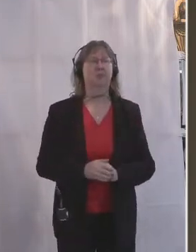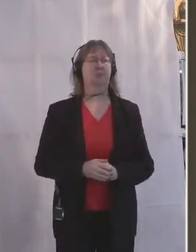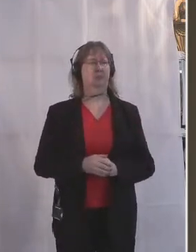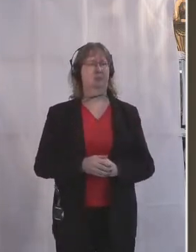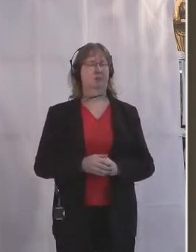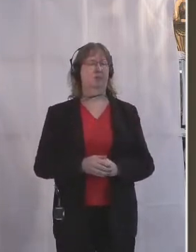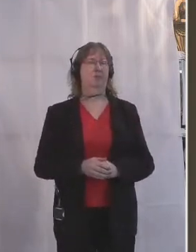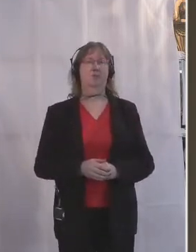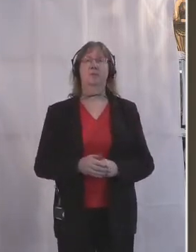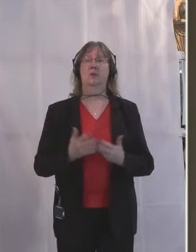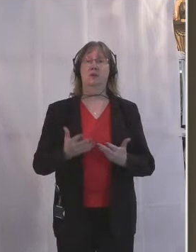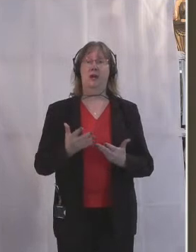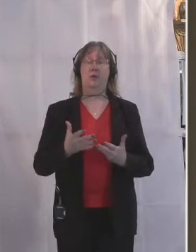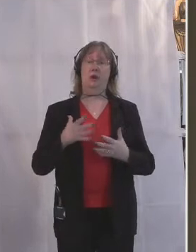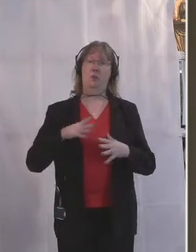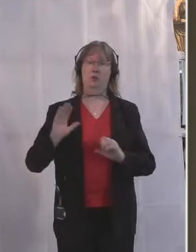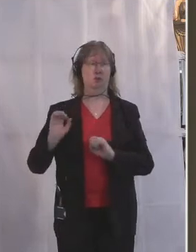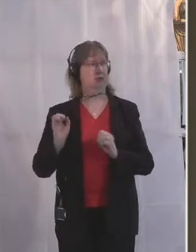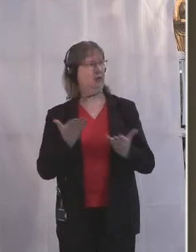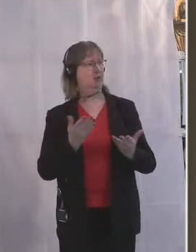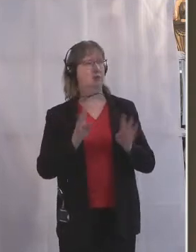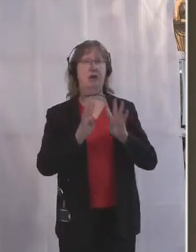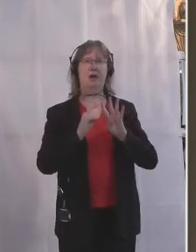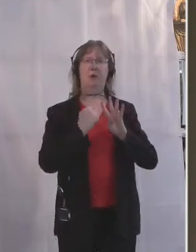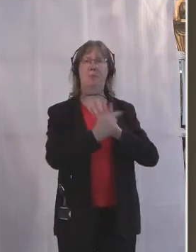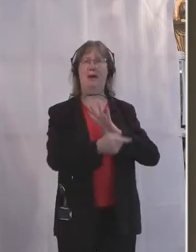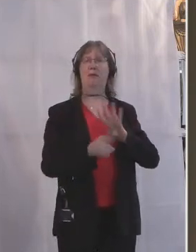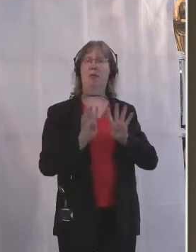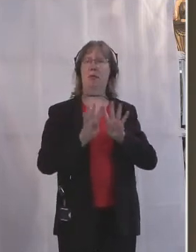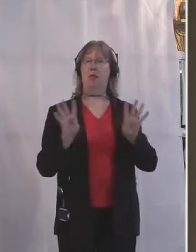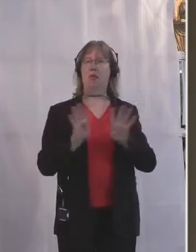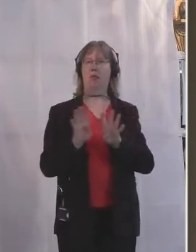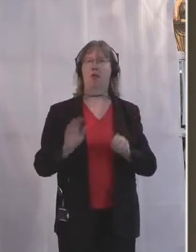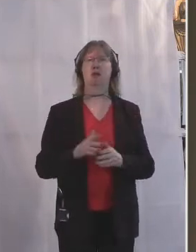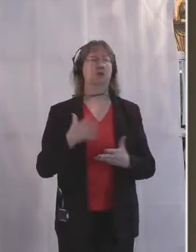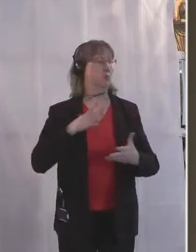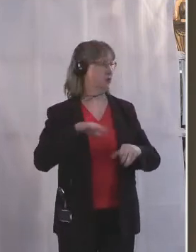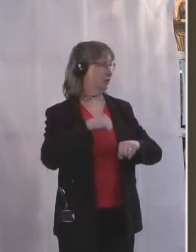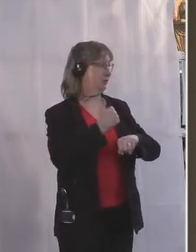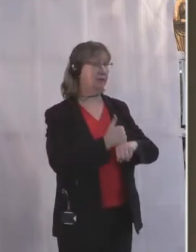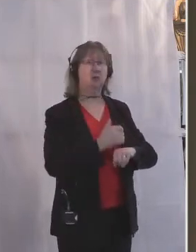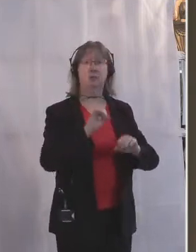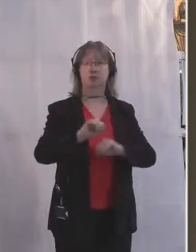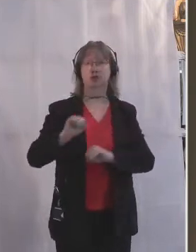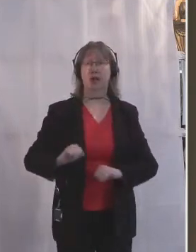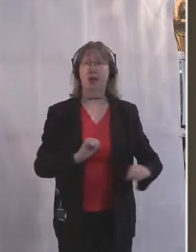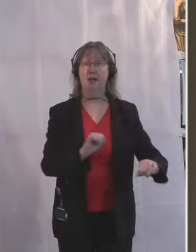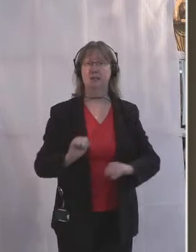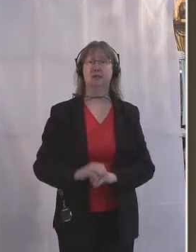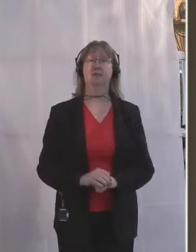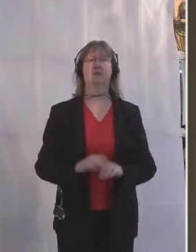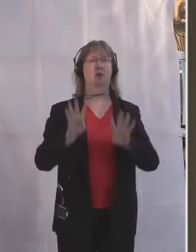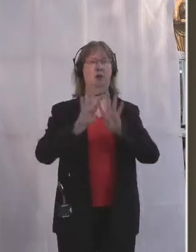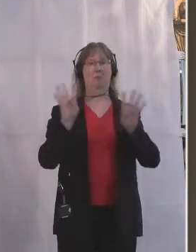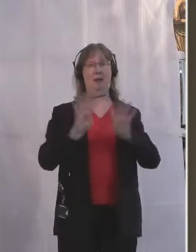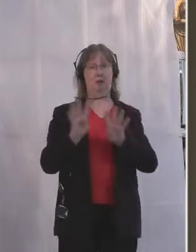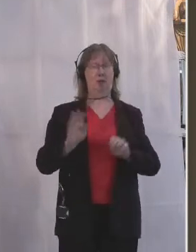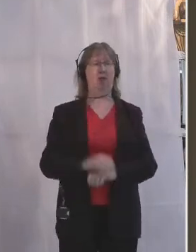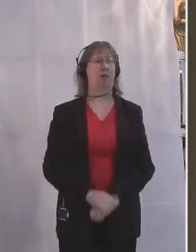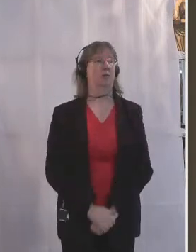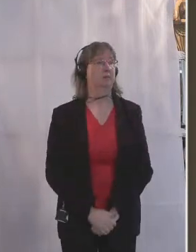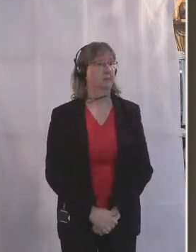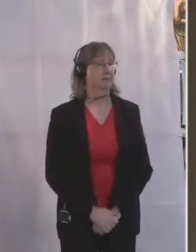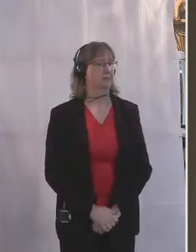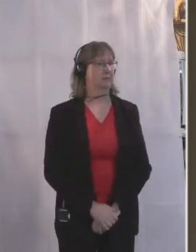now is introduce our panel session. So we need to set up some chairs for the panel session,